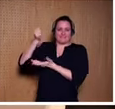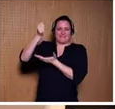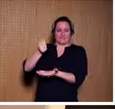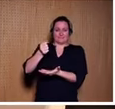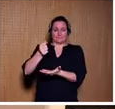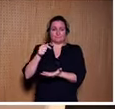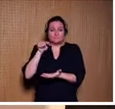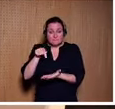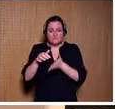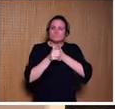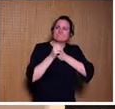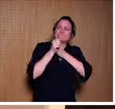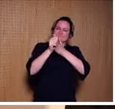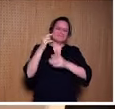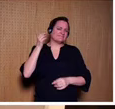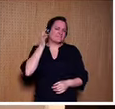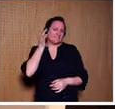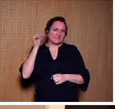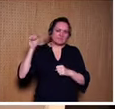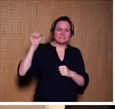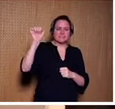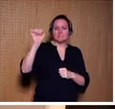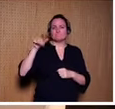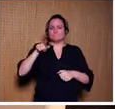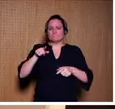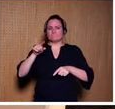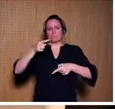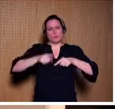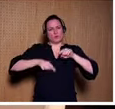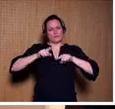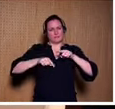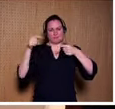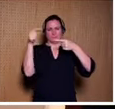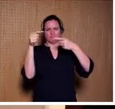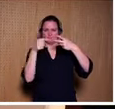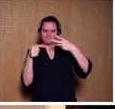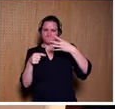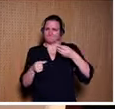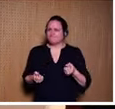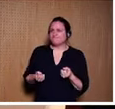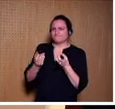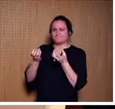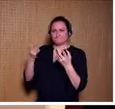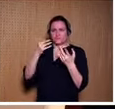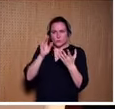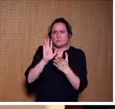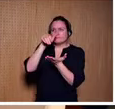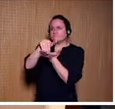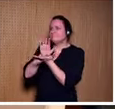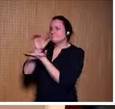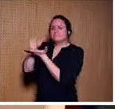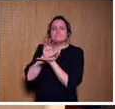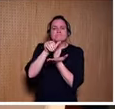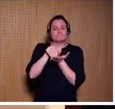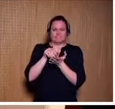in politics that we need to counter some of these influences that we see across the world. And we